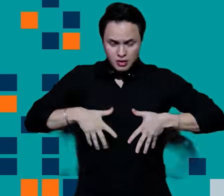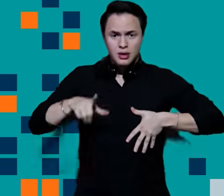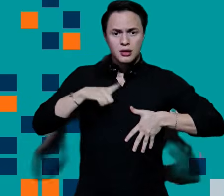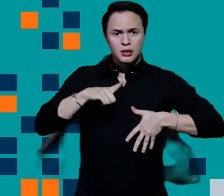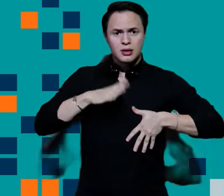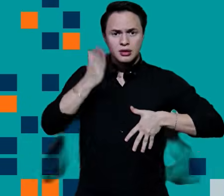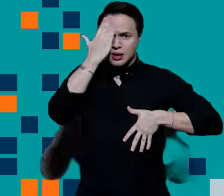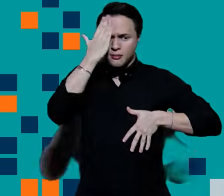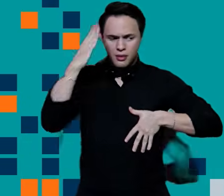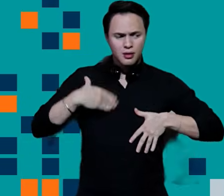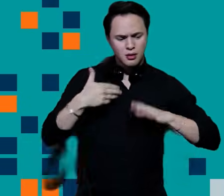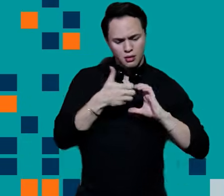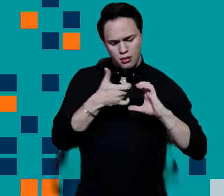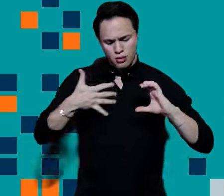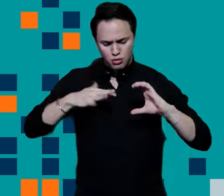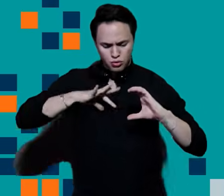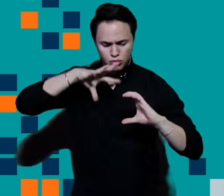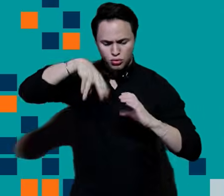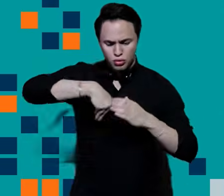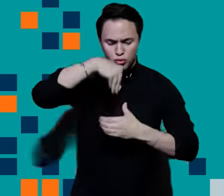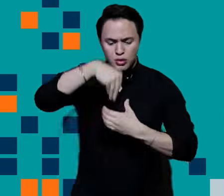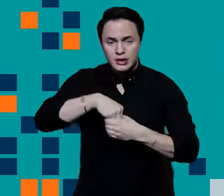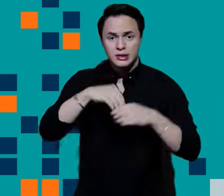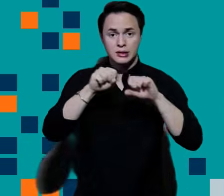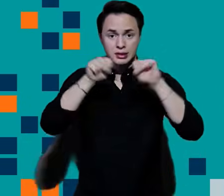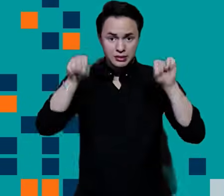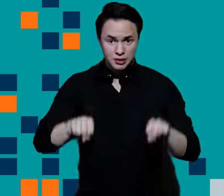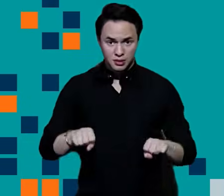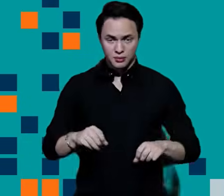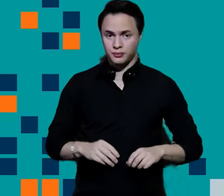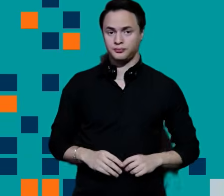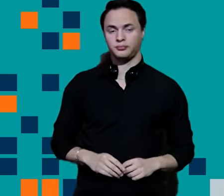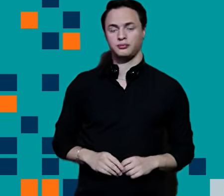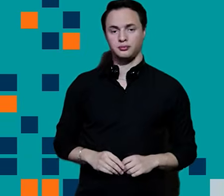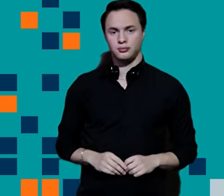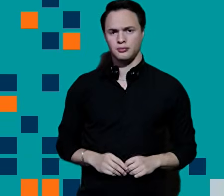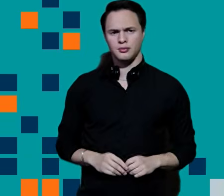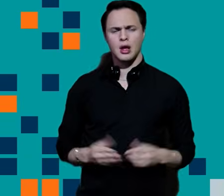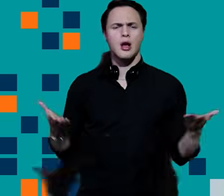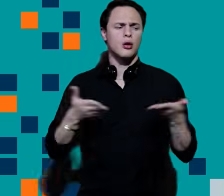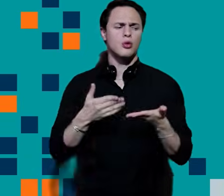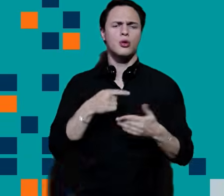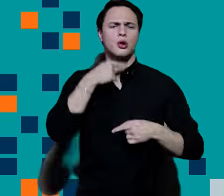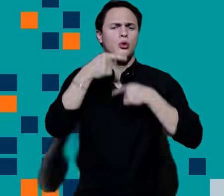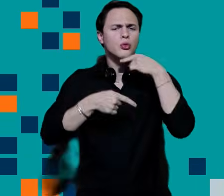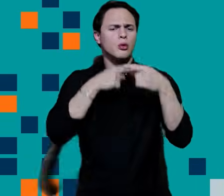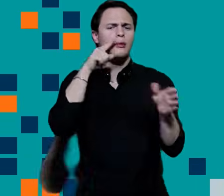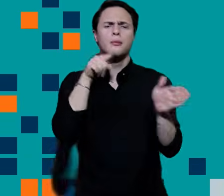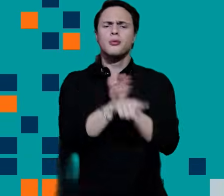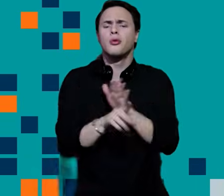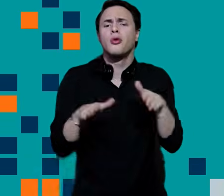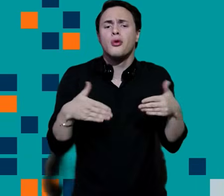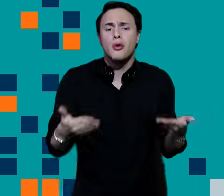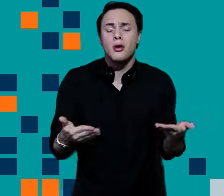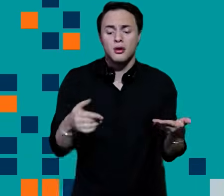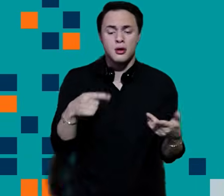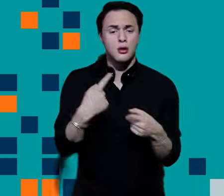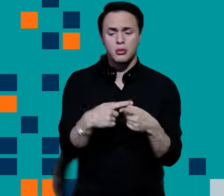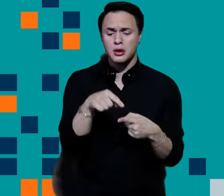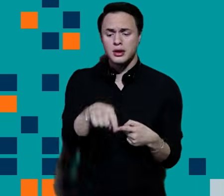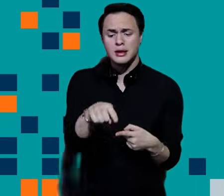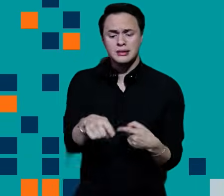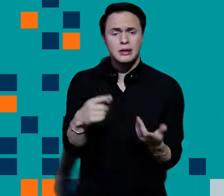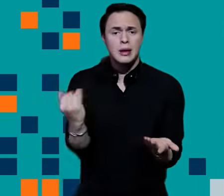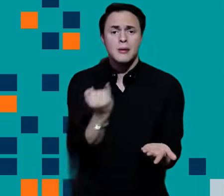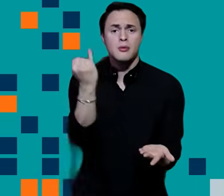all aspects of our systems. The question is, why is this relevant to the way